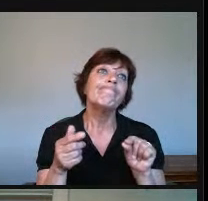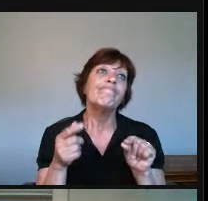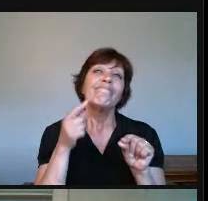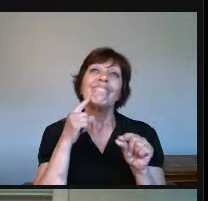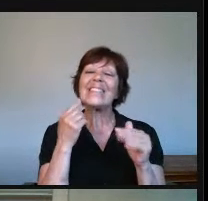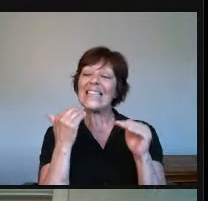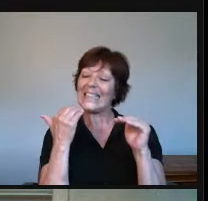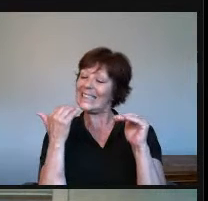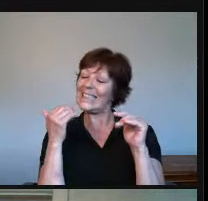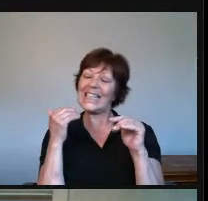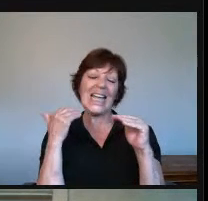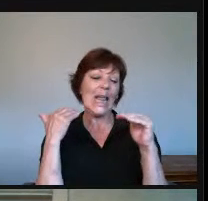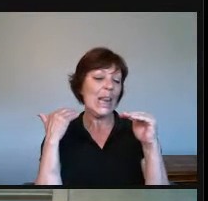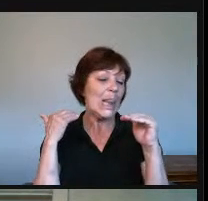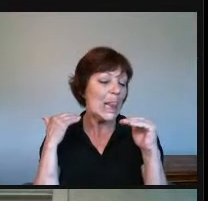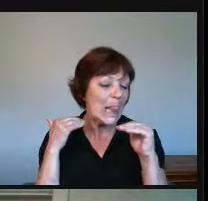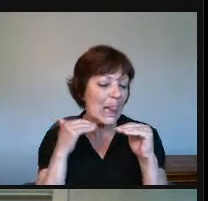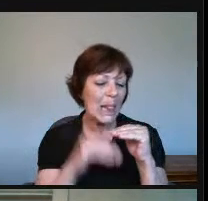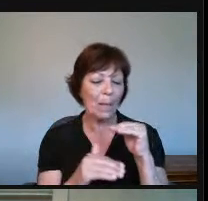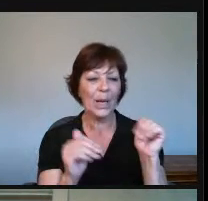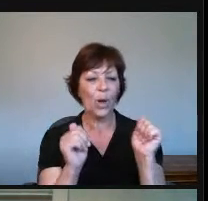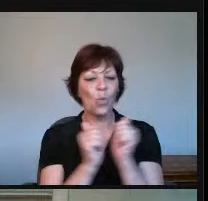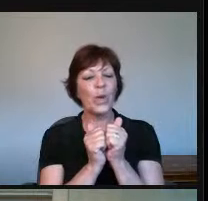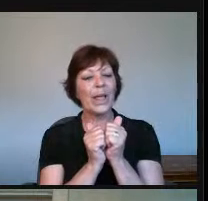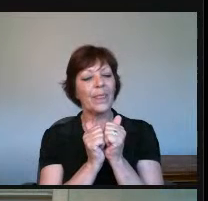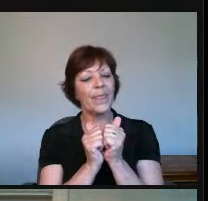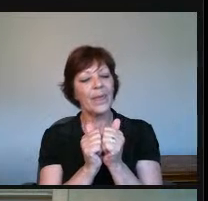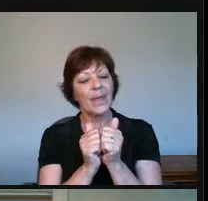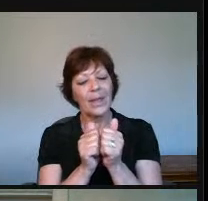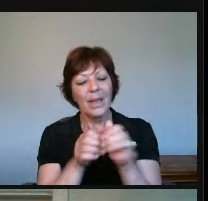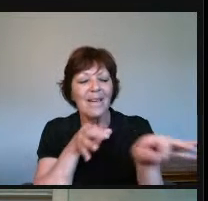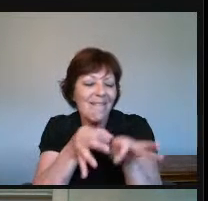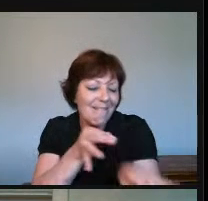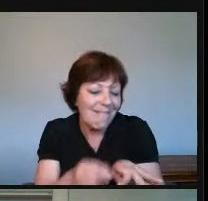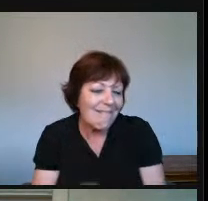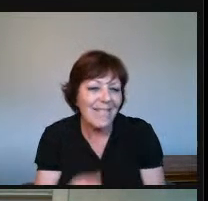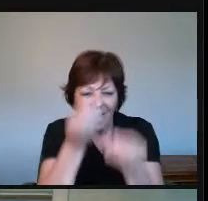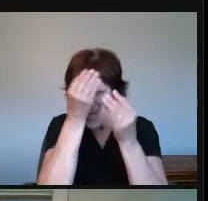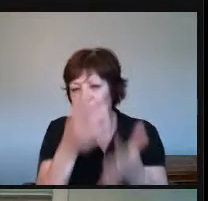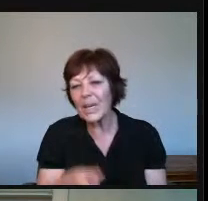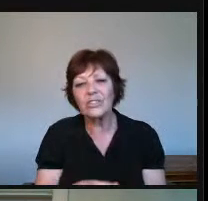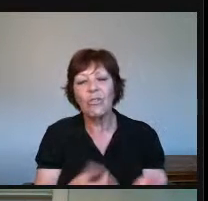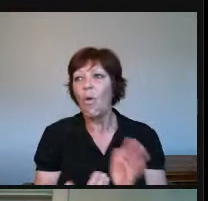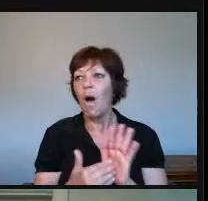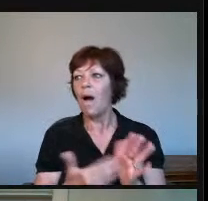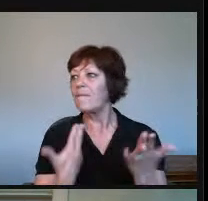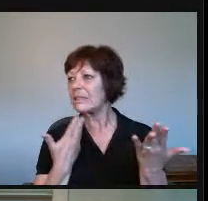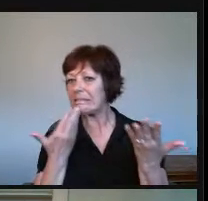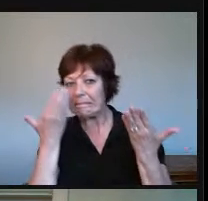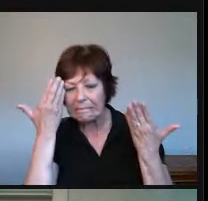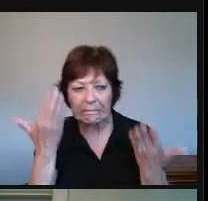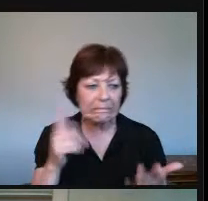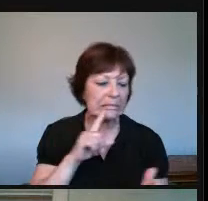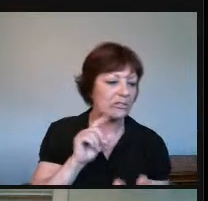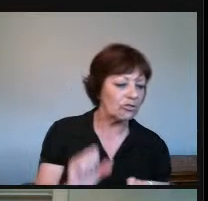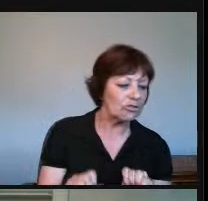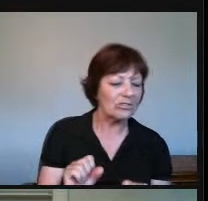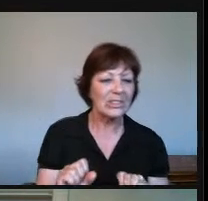limited in their ability to provide really accurate data, because often we don't really know. But